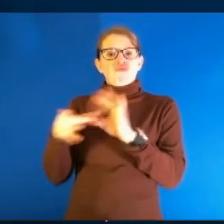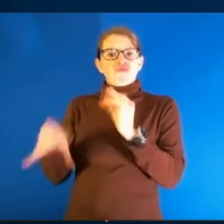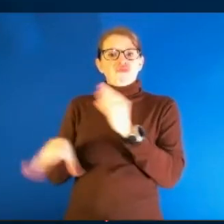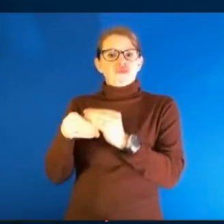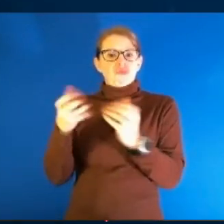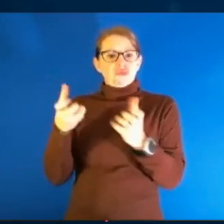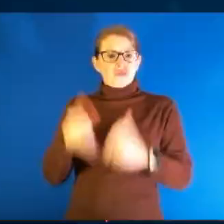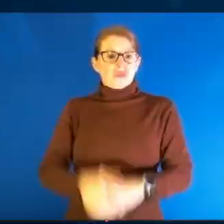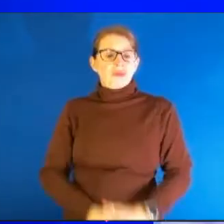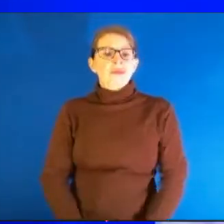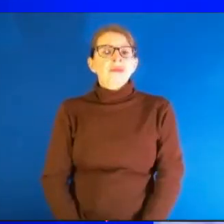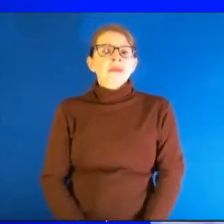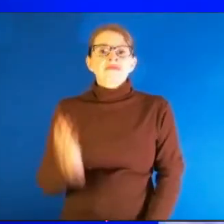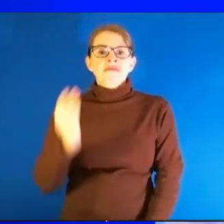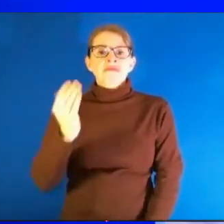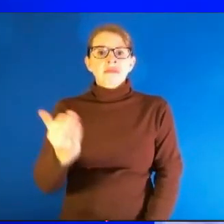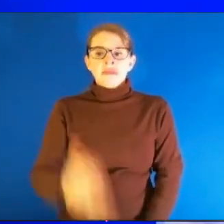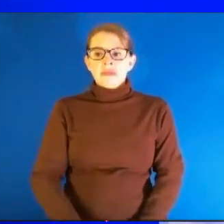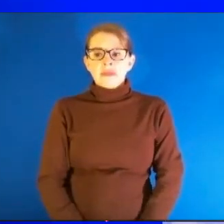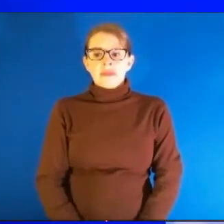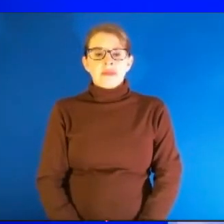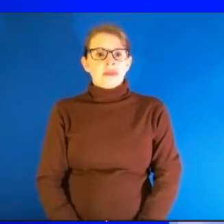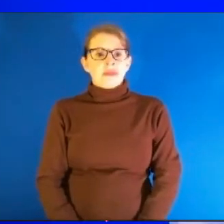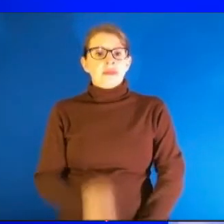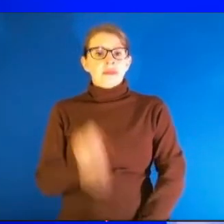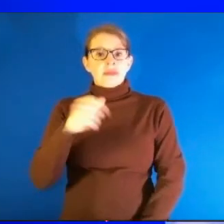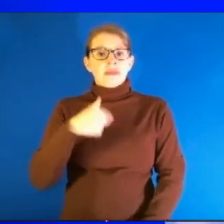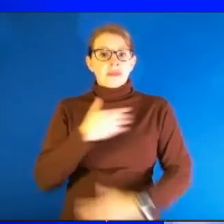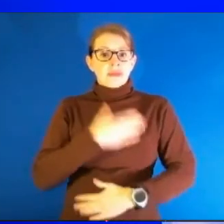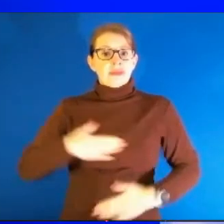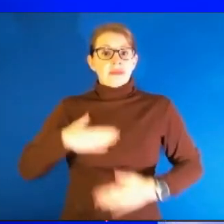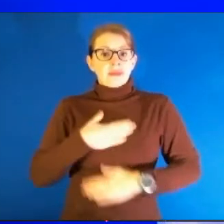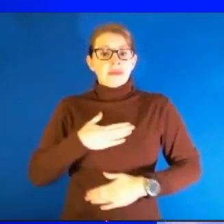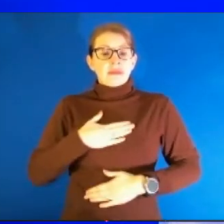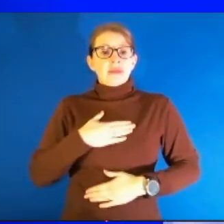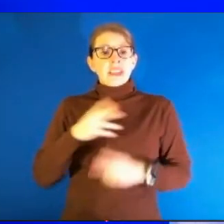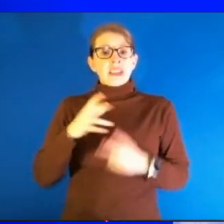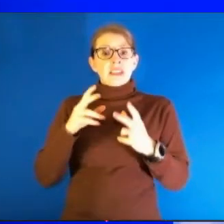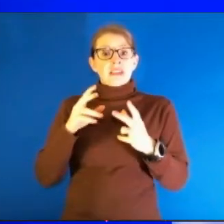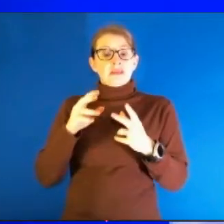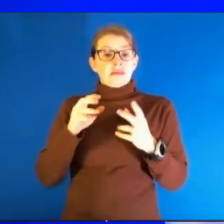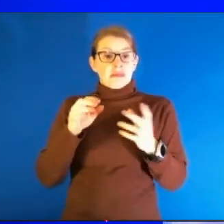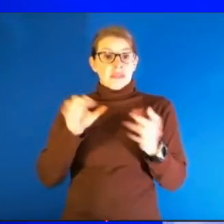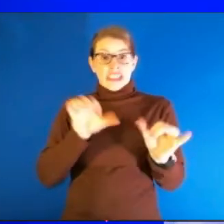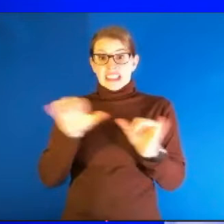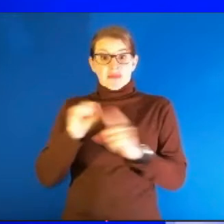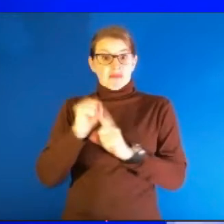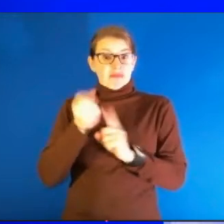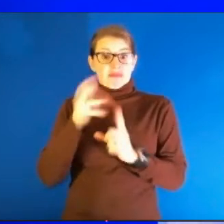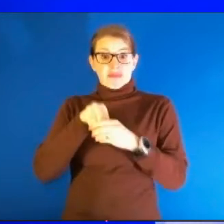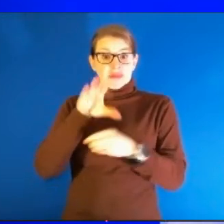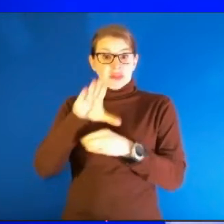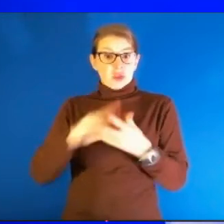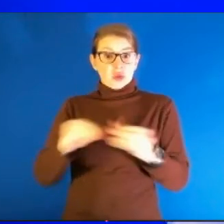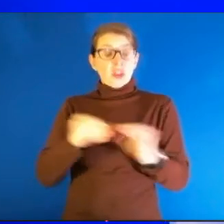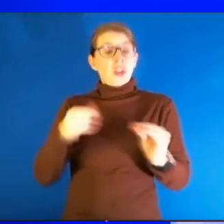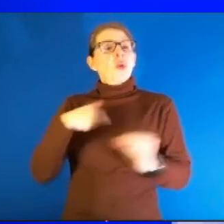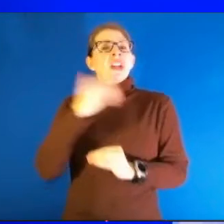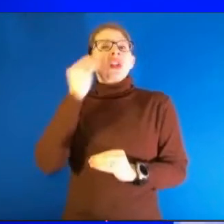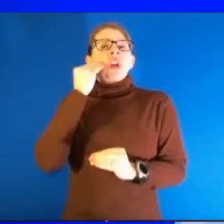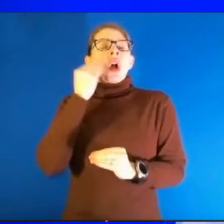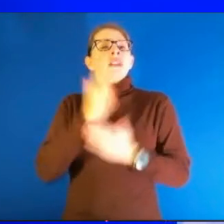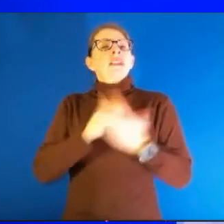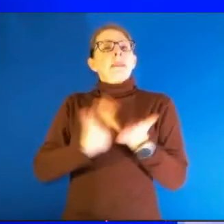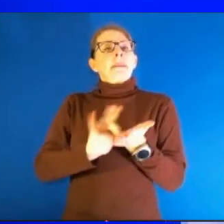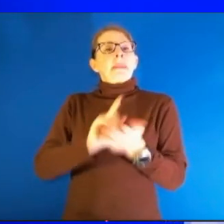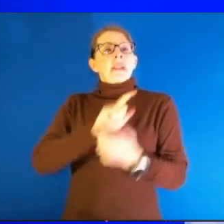your comments. Go ahead. Yeah, Steve, I enjoyed that, the anecdote and the story, and I totally agree with you. You know, we know some of those drugs, you specifically